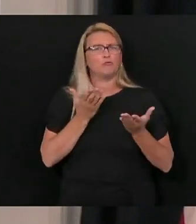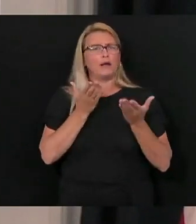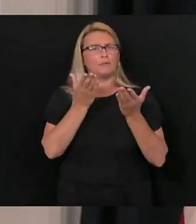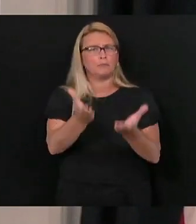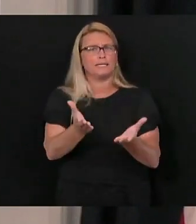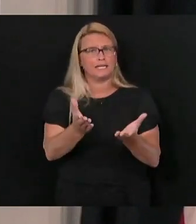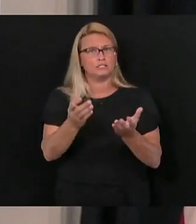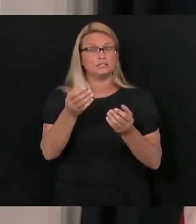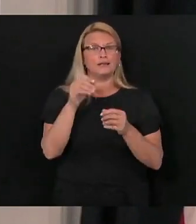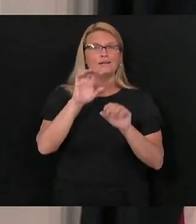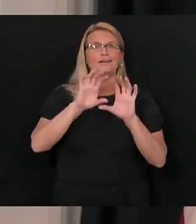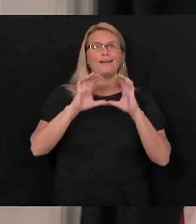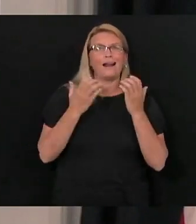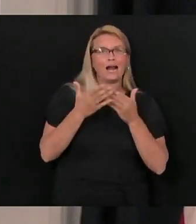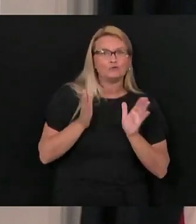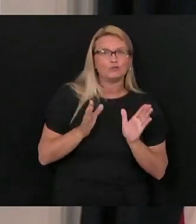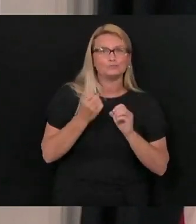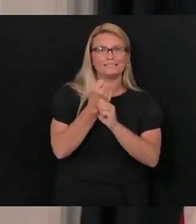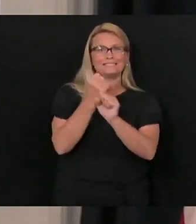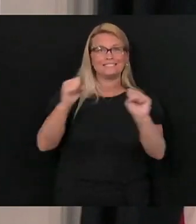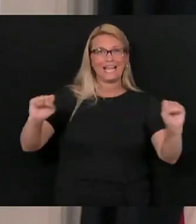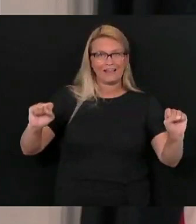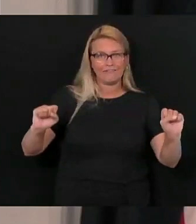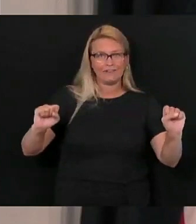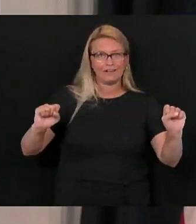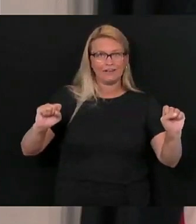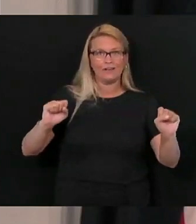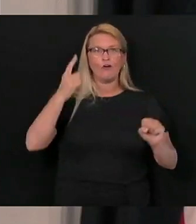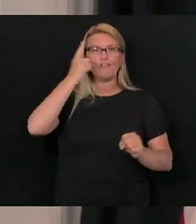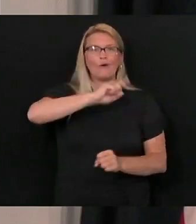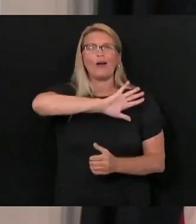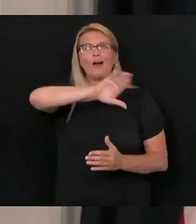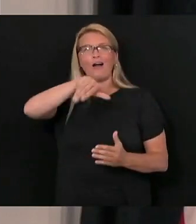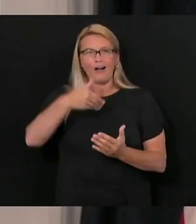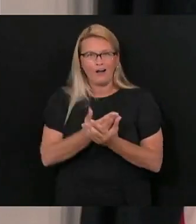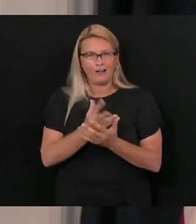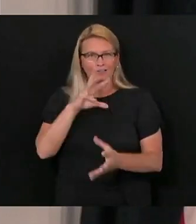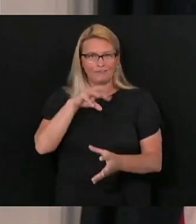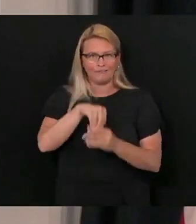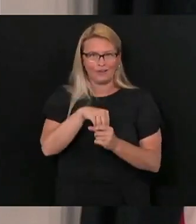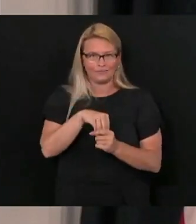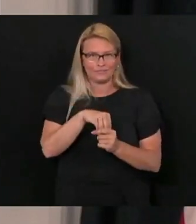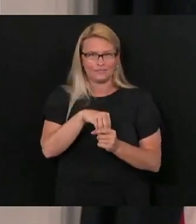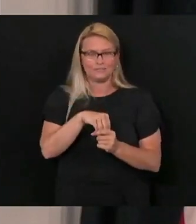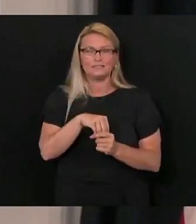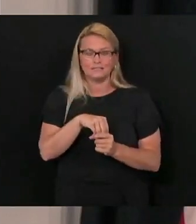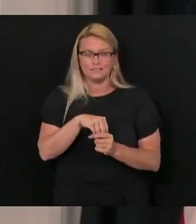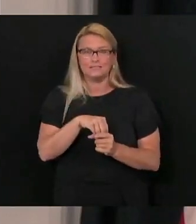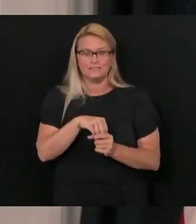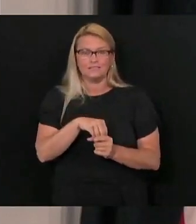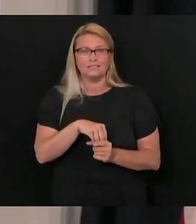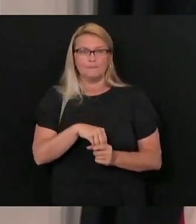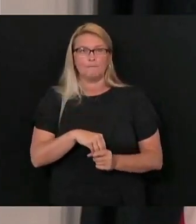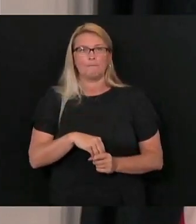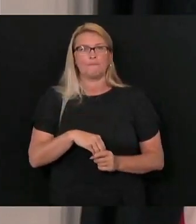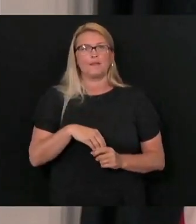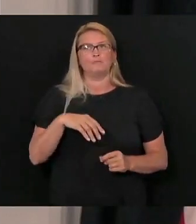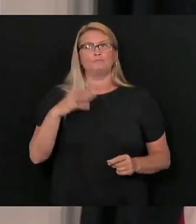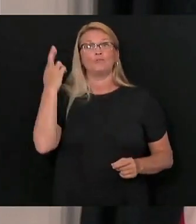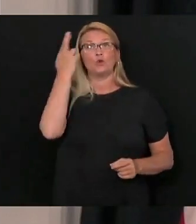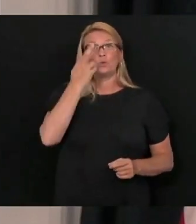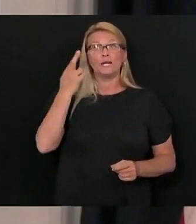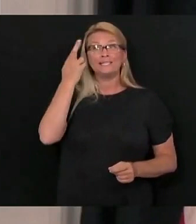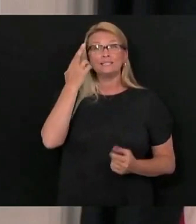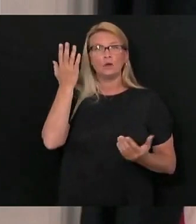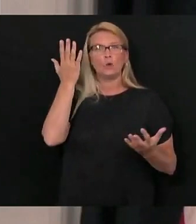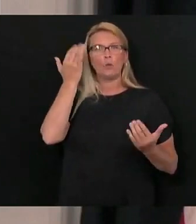safe as possible for all involved. So more to follow on that. When it comes to the reason why we're